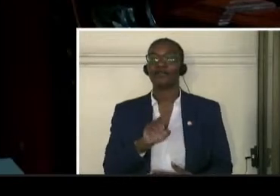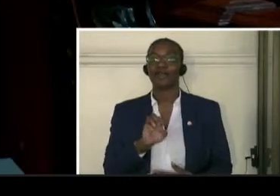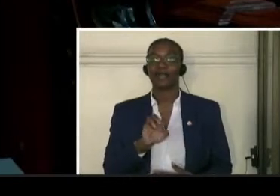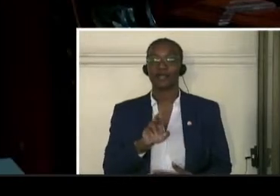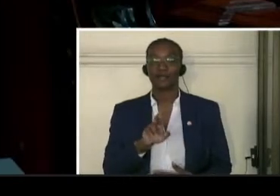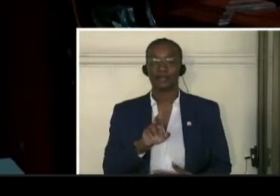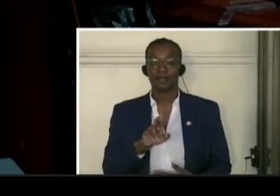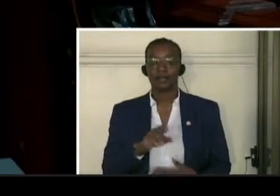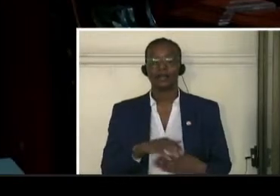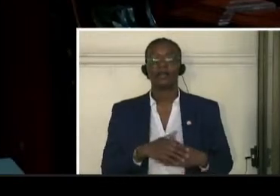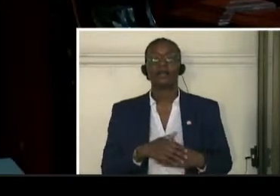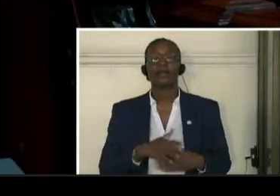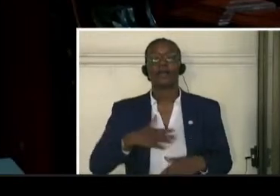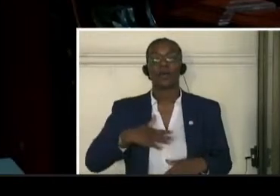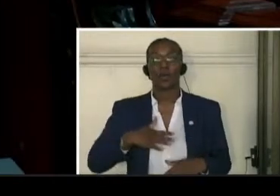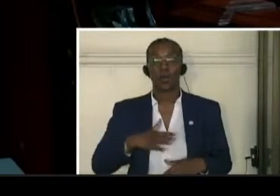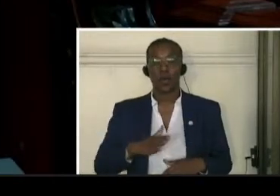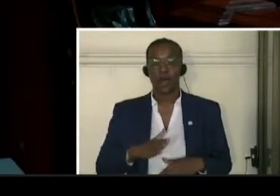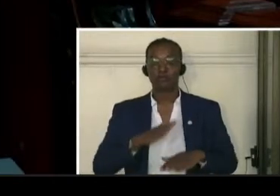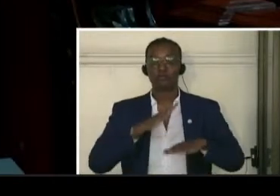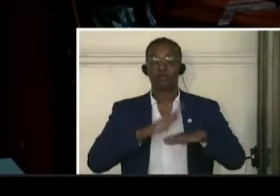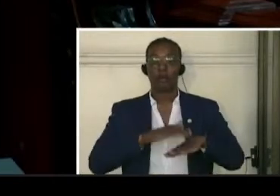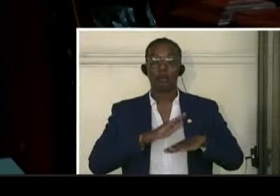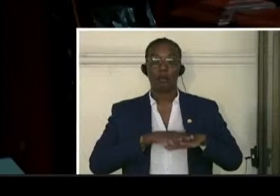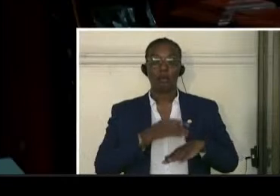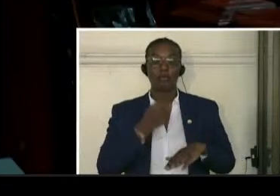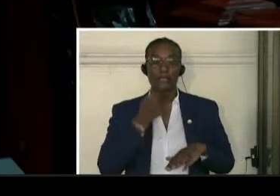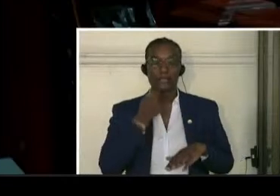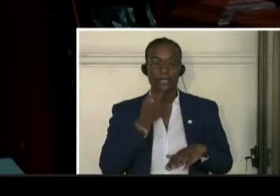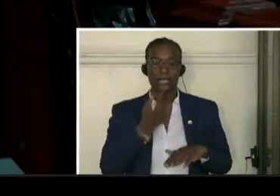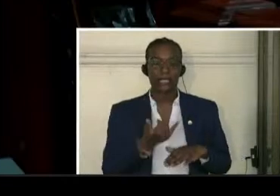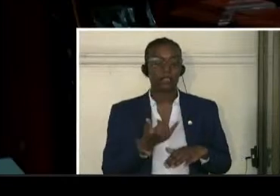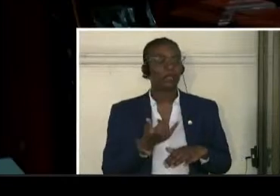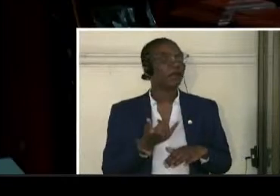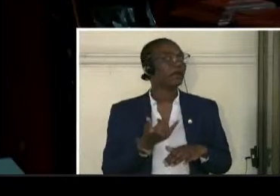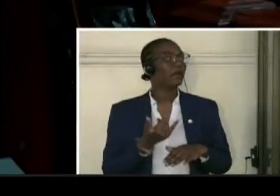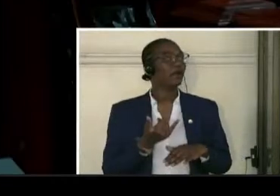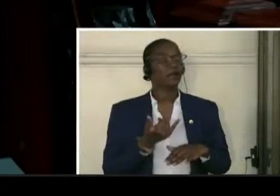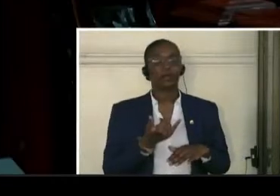We want to further go to